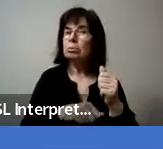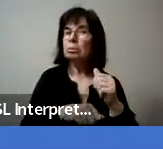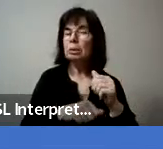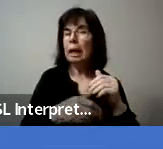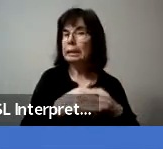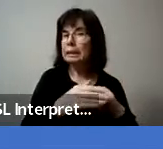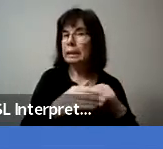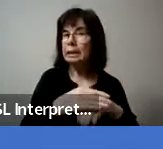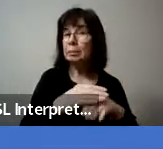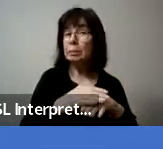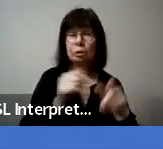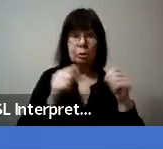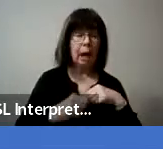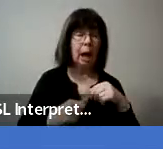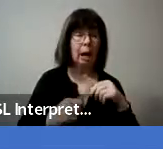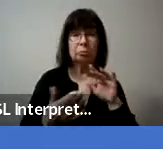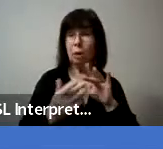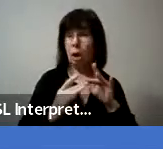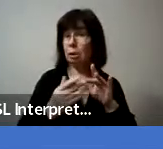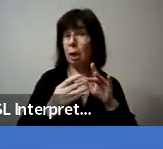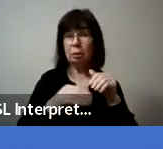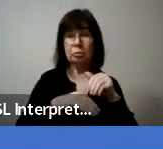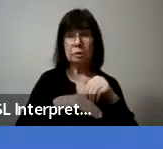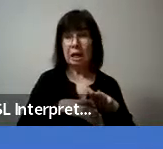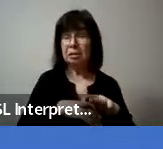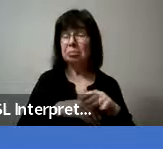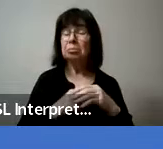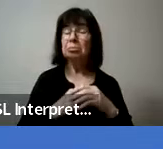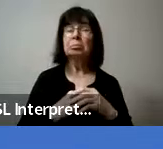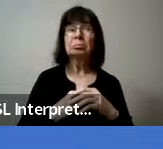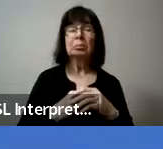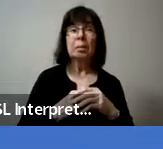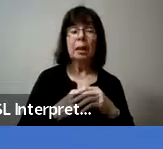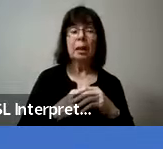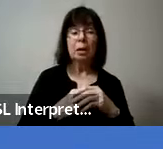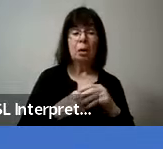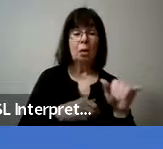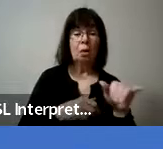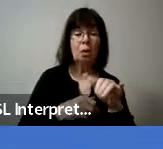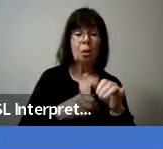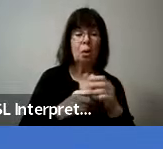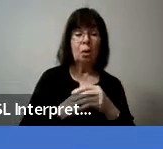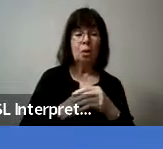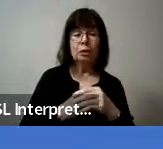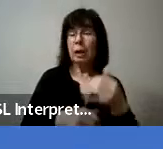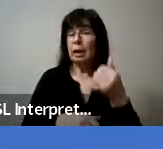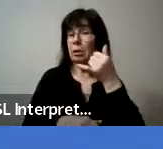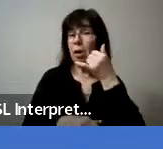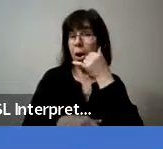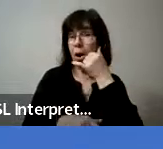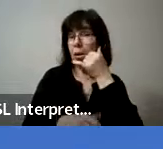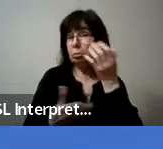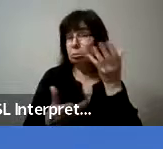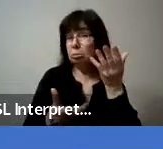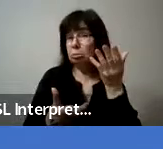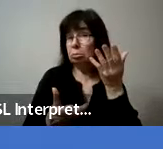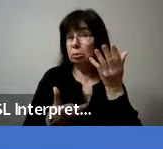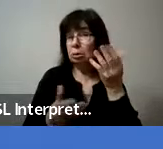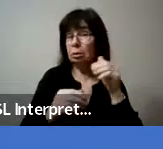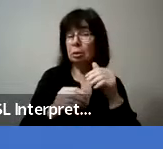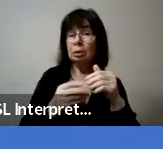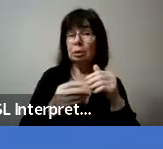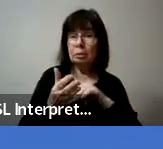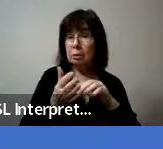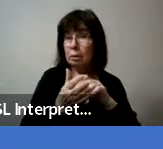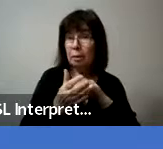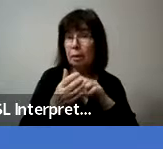it online. You can also submit a renewal telephonically. So you will be on the